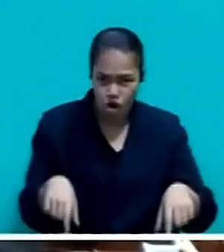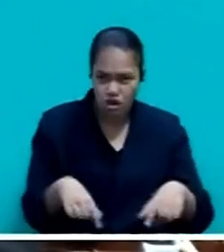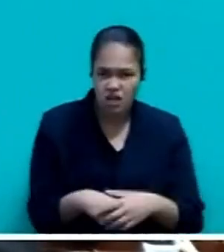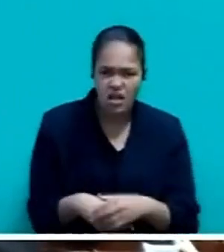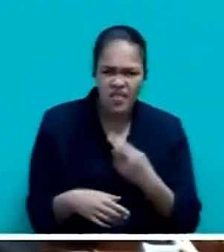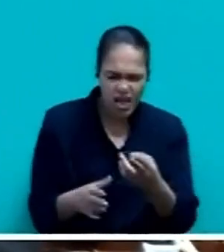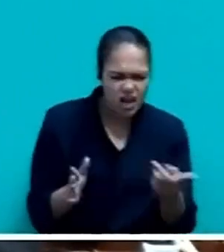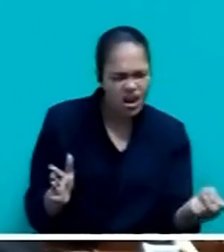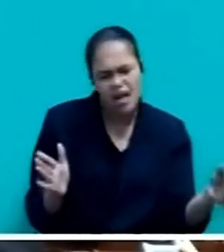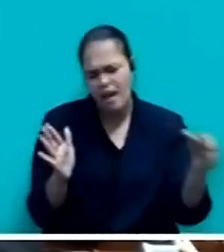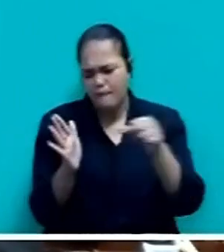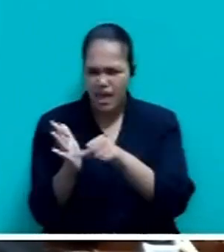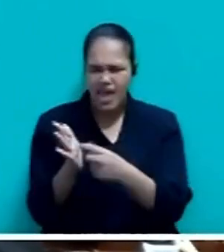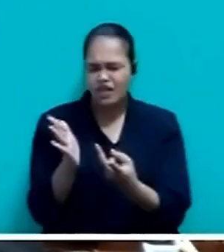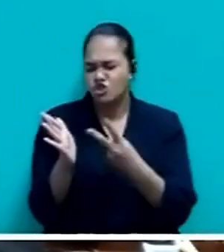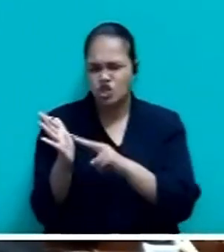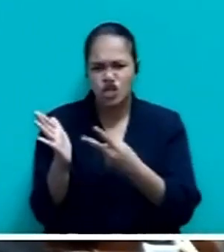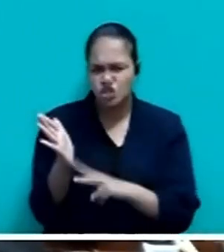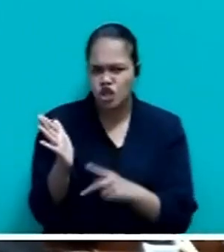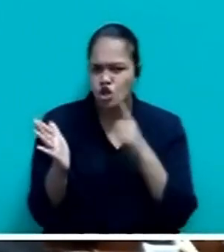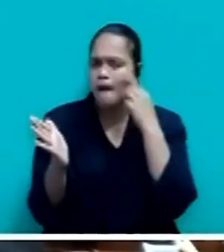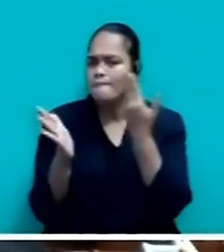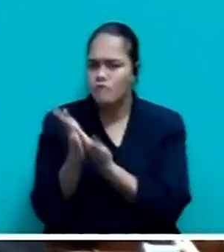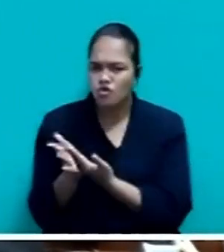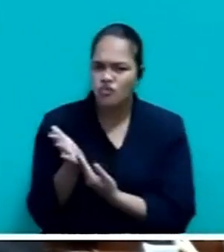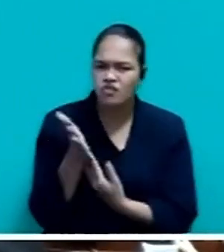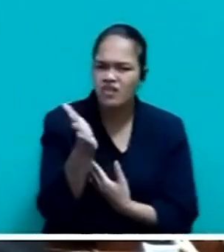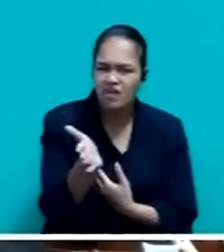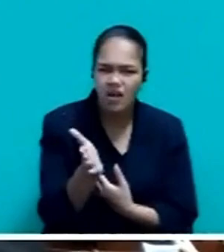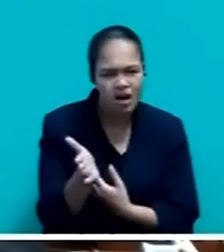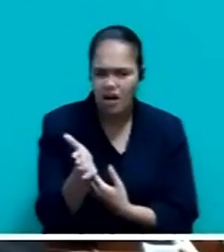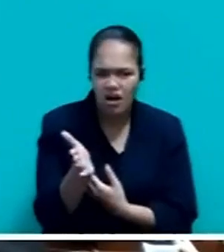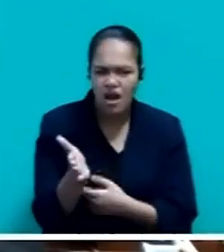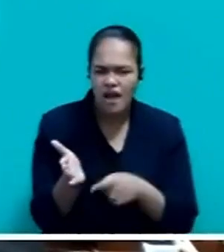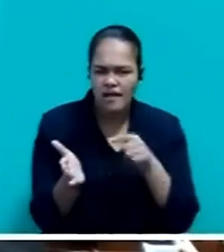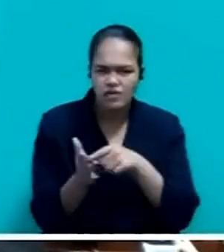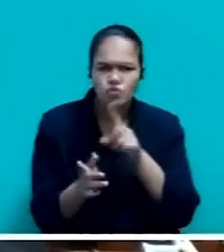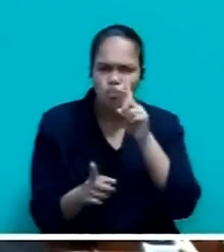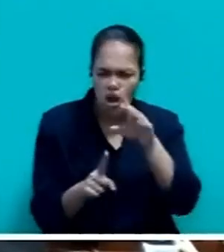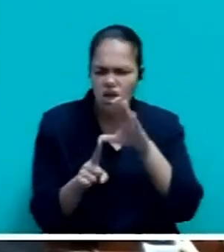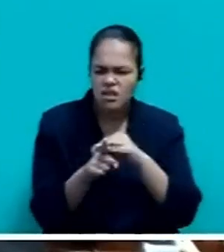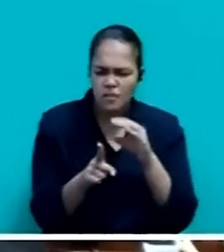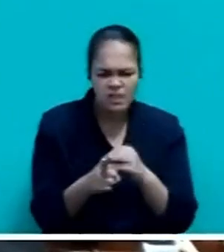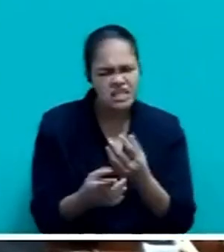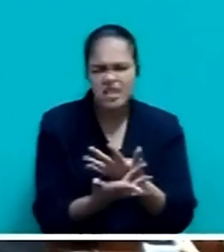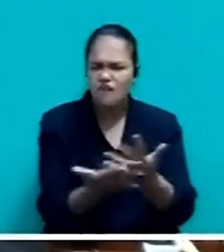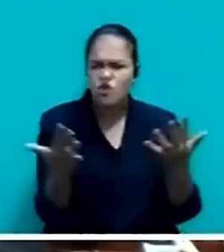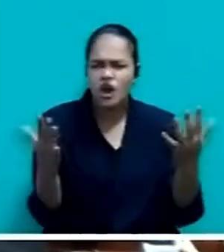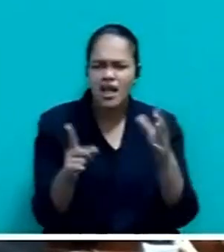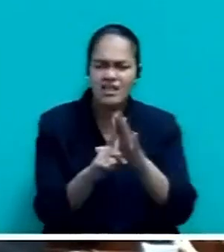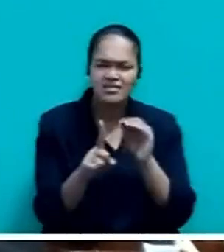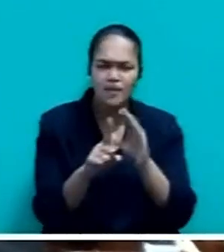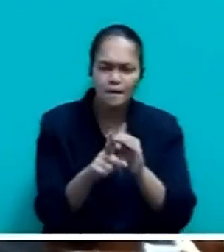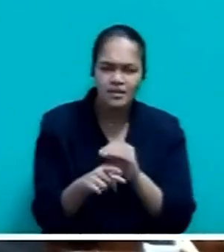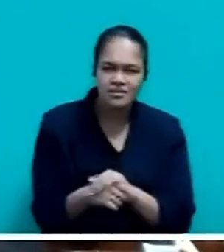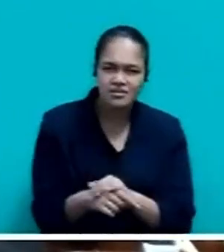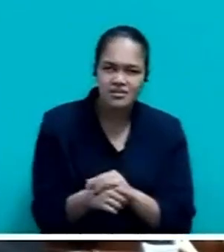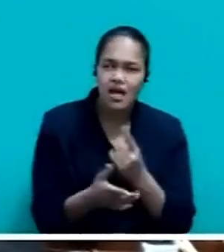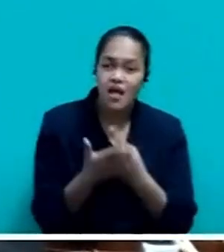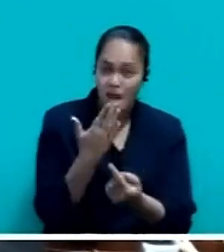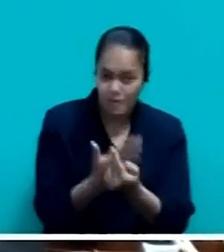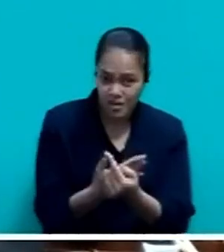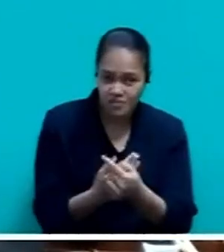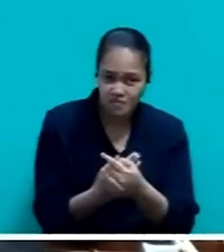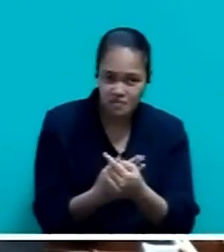law to prove their point. And this is not just one example. There's several examples of what happened, Mr. Speaker.